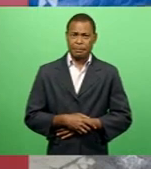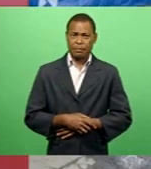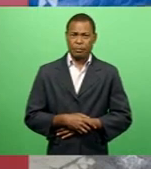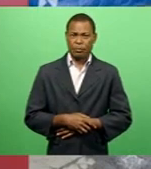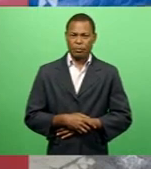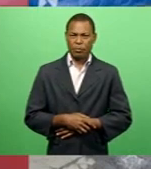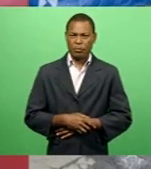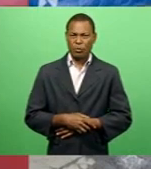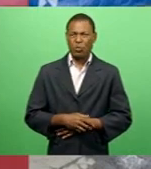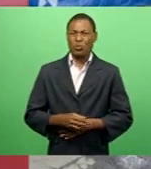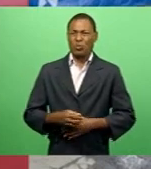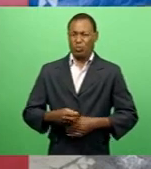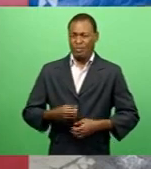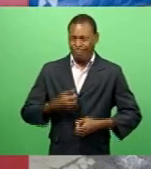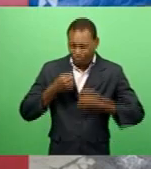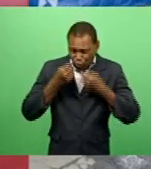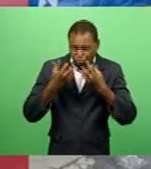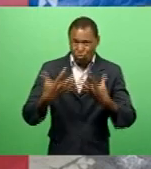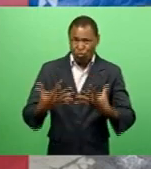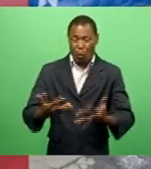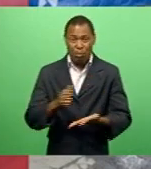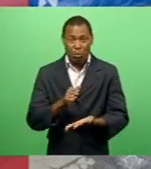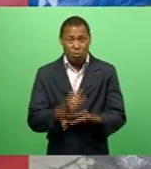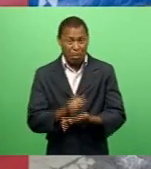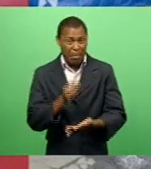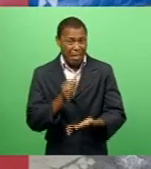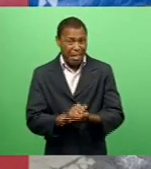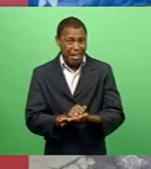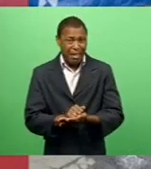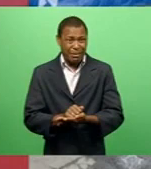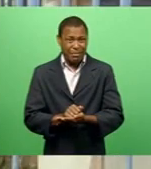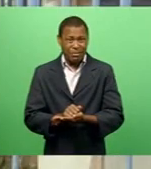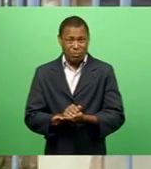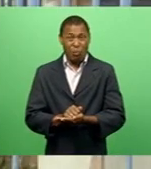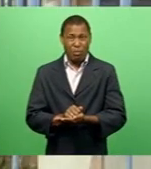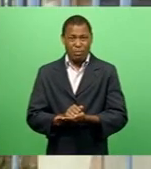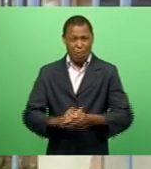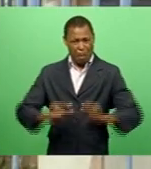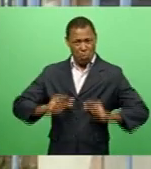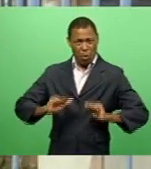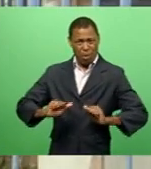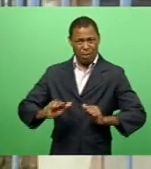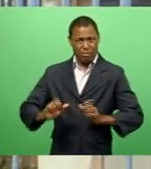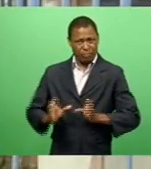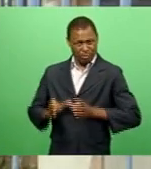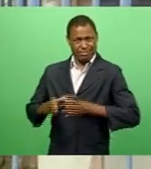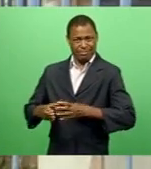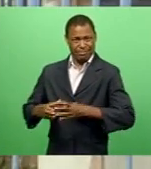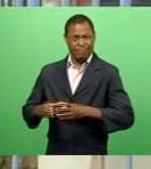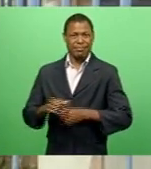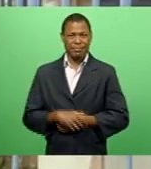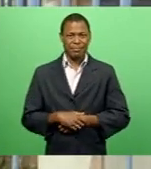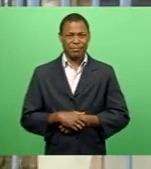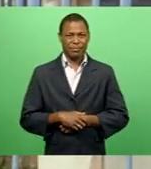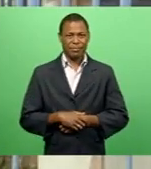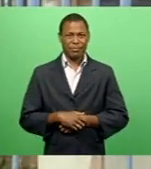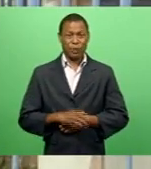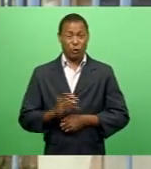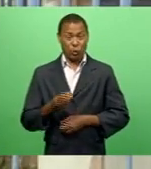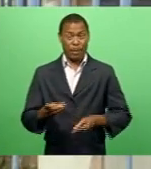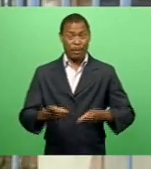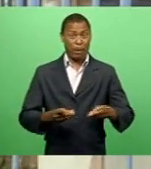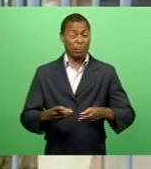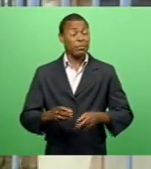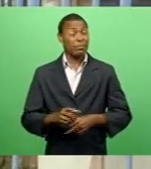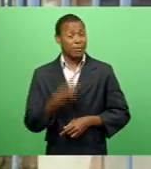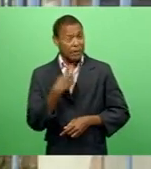emphasize the fact that we are protecting the party. It's understood the directive for 8 management board